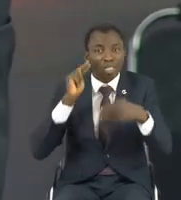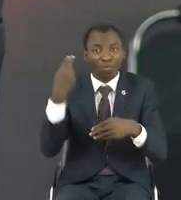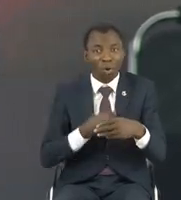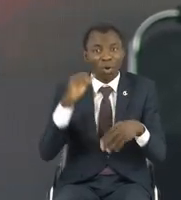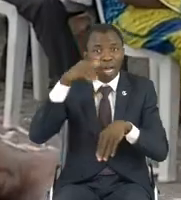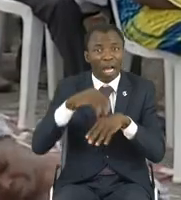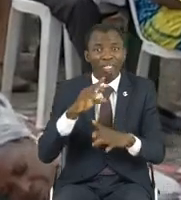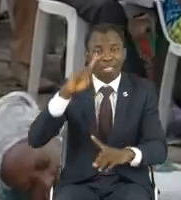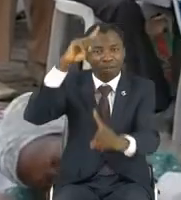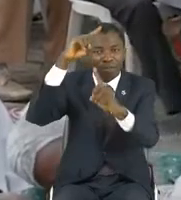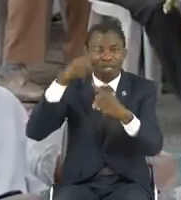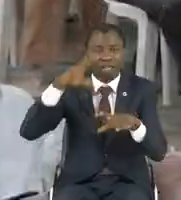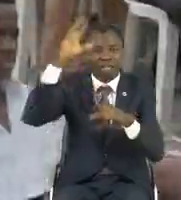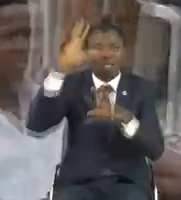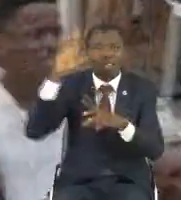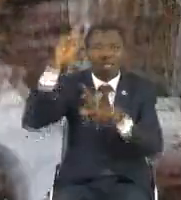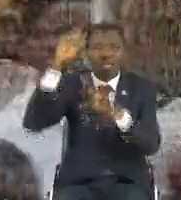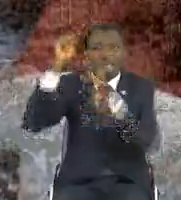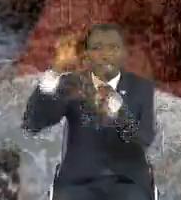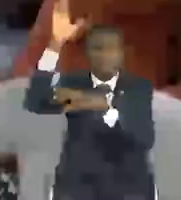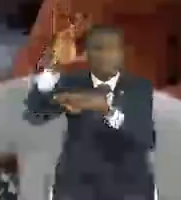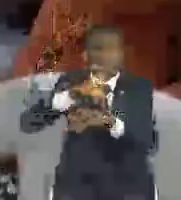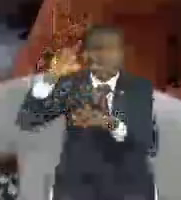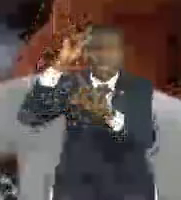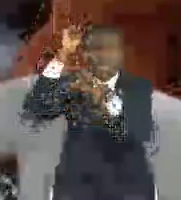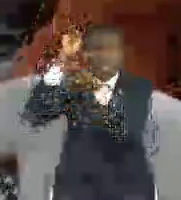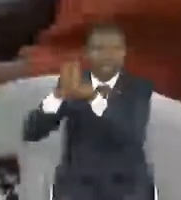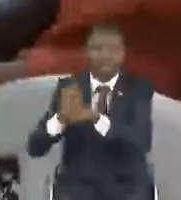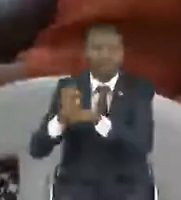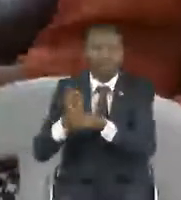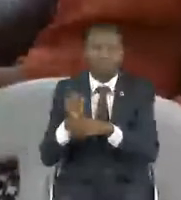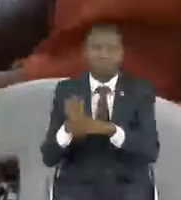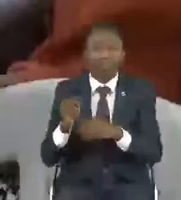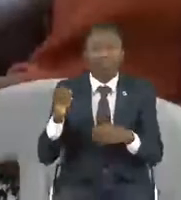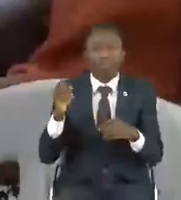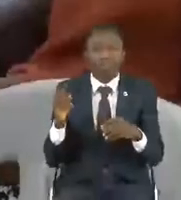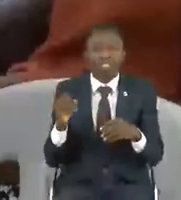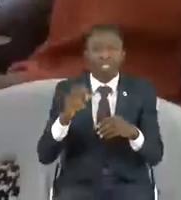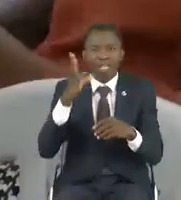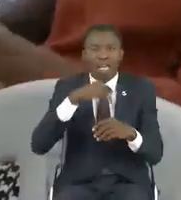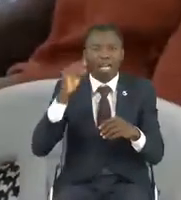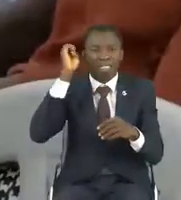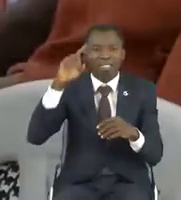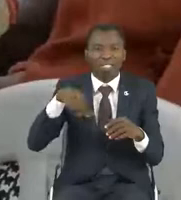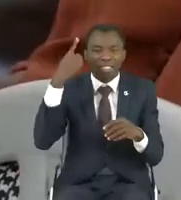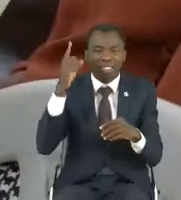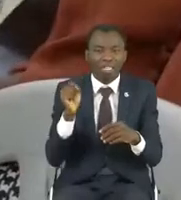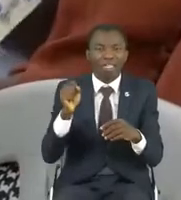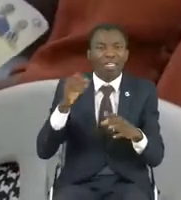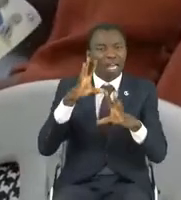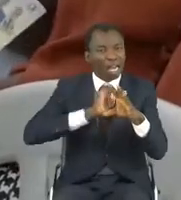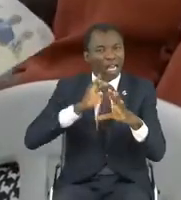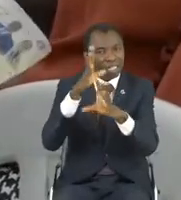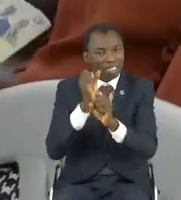you. Amen. He has given to me. Amen. I possess, I receive, and it's what